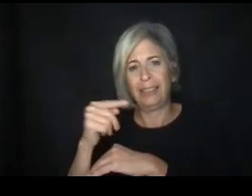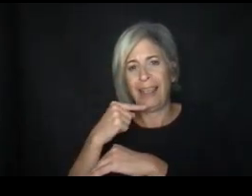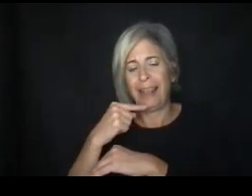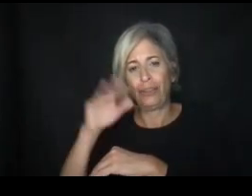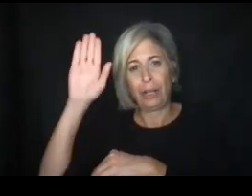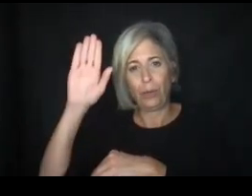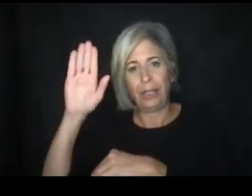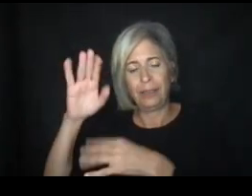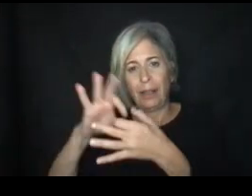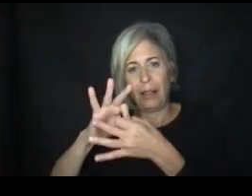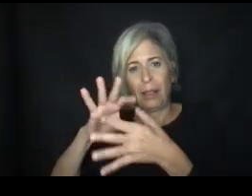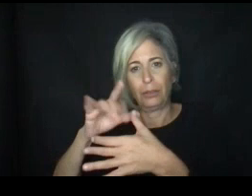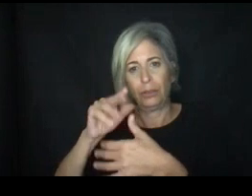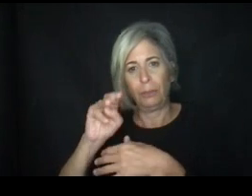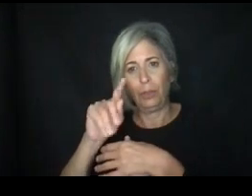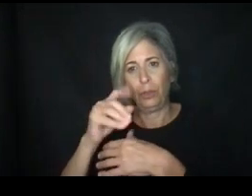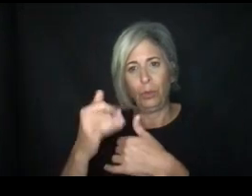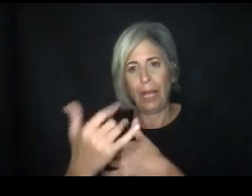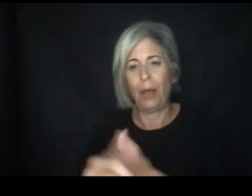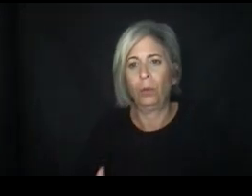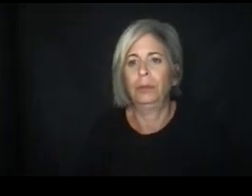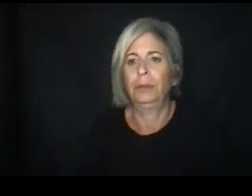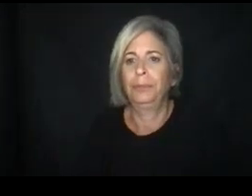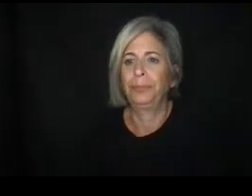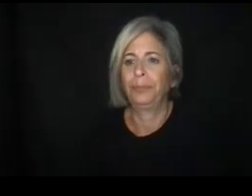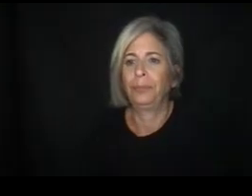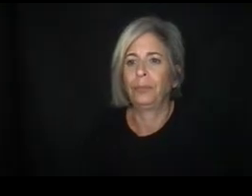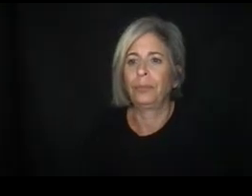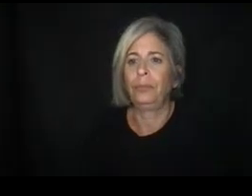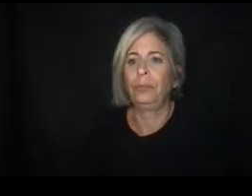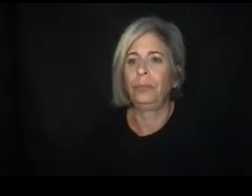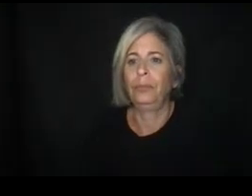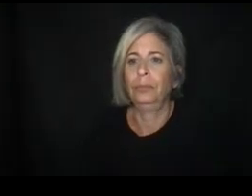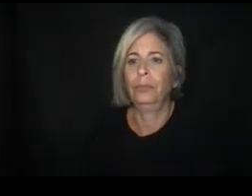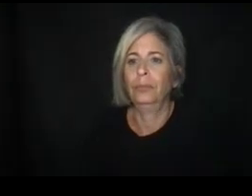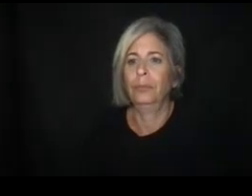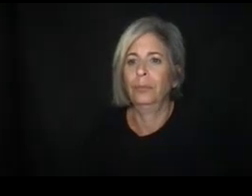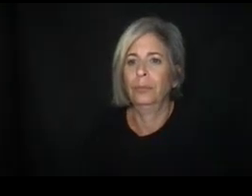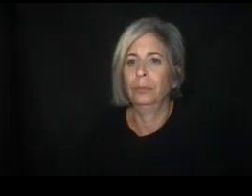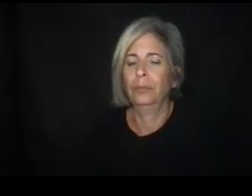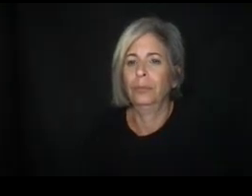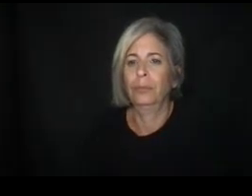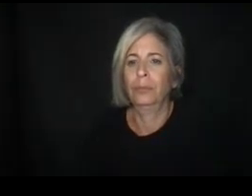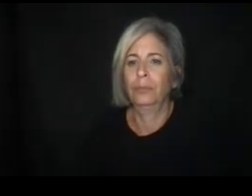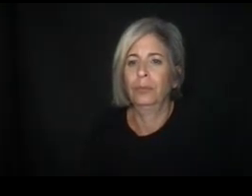unmute you now. So you are self-muted, Miss Johnson, if you would like to speak.